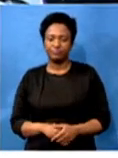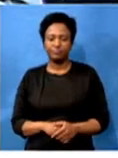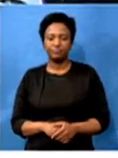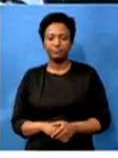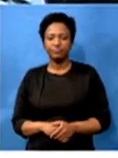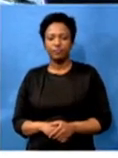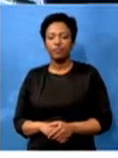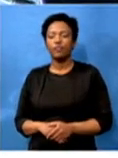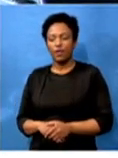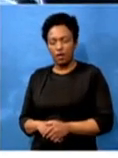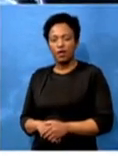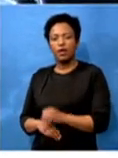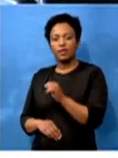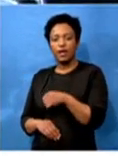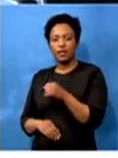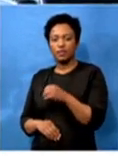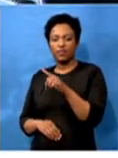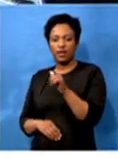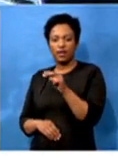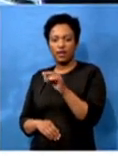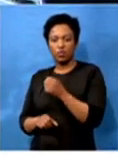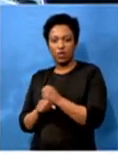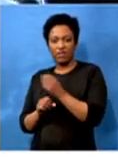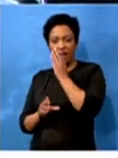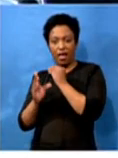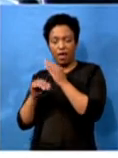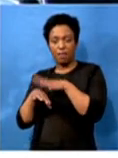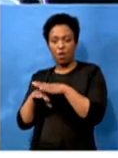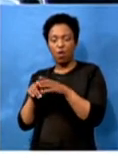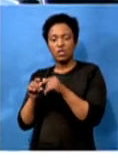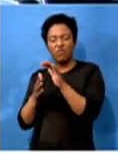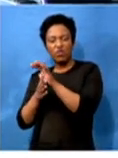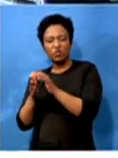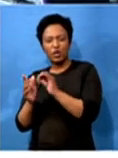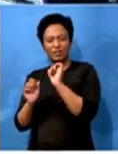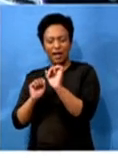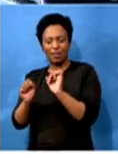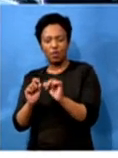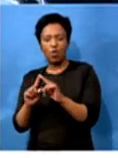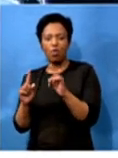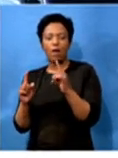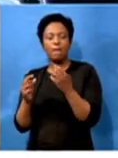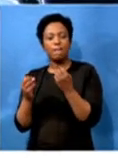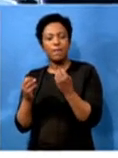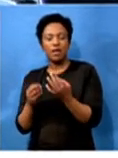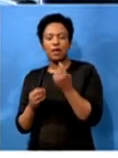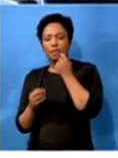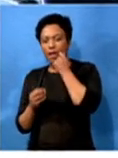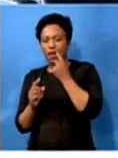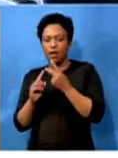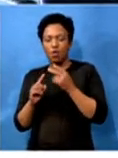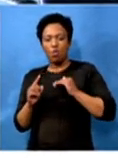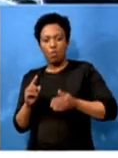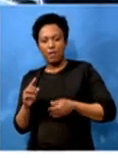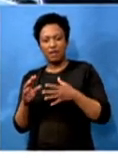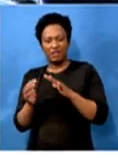we unfortunately haven't learned enough about them and the stories. There were so many men and women who were